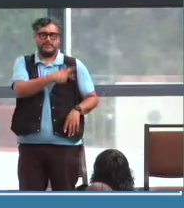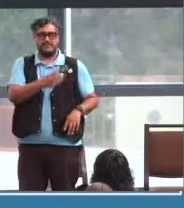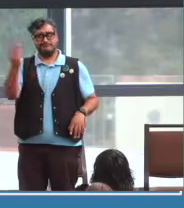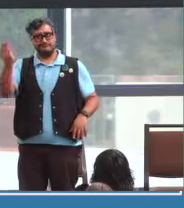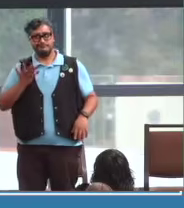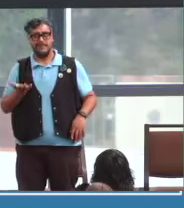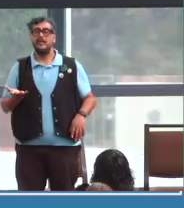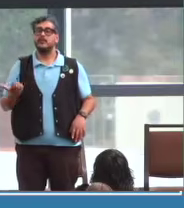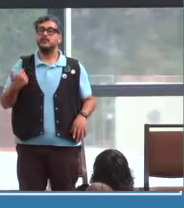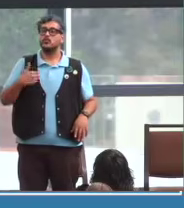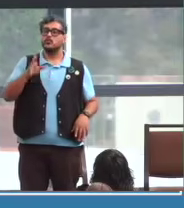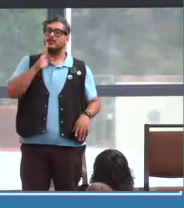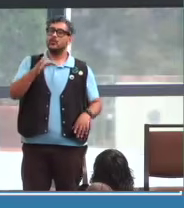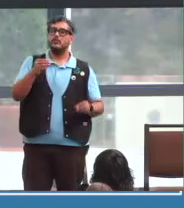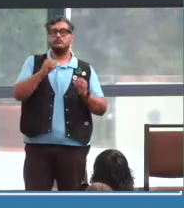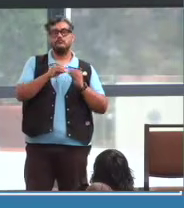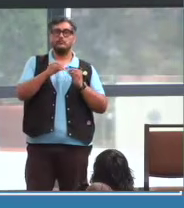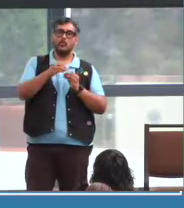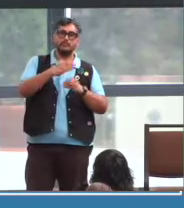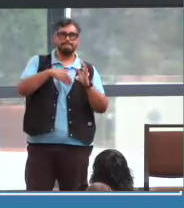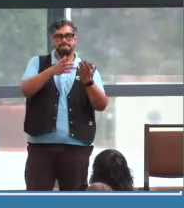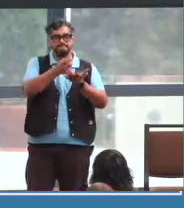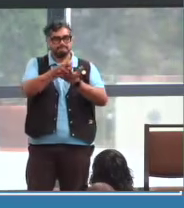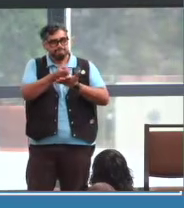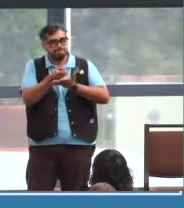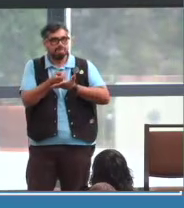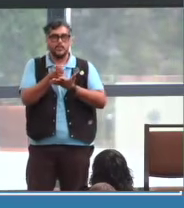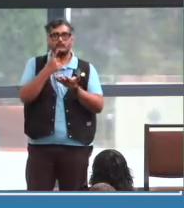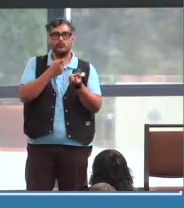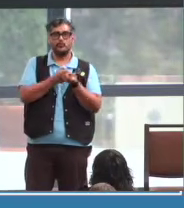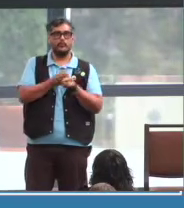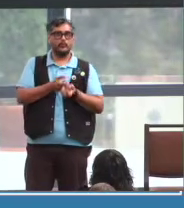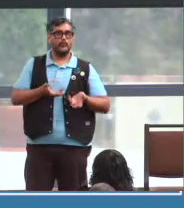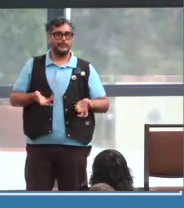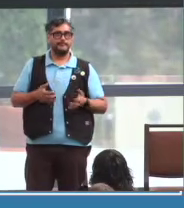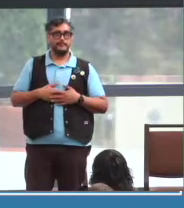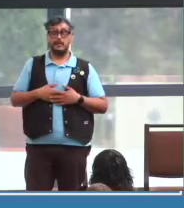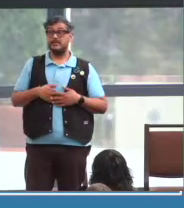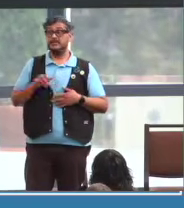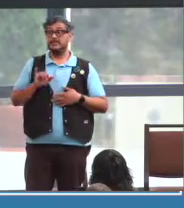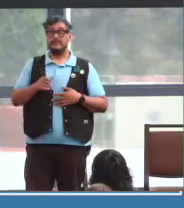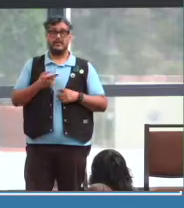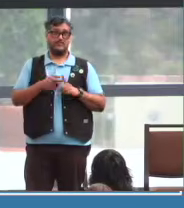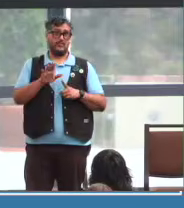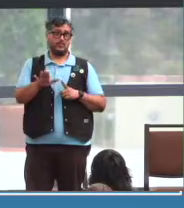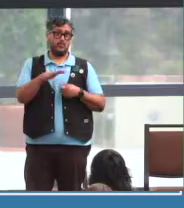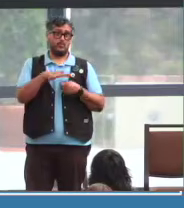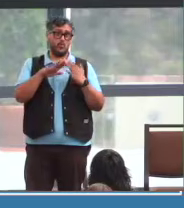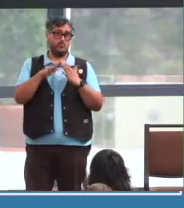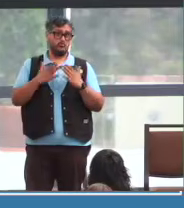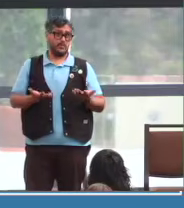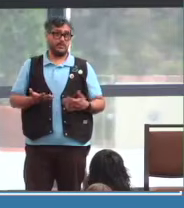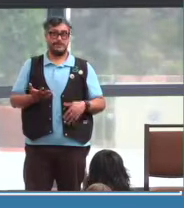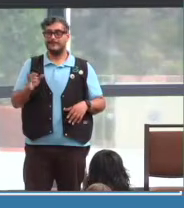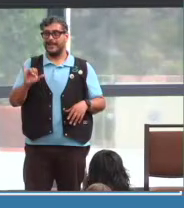then we certainly refer to psychosocial services for support. And you could get this also by like local communities. For example, the Lupus